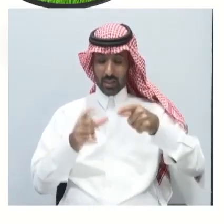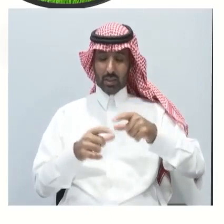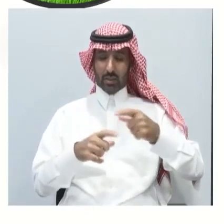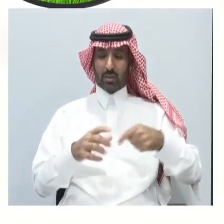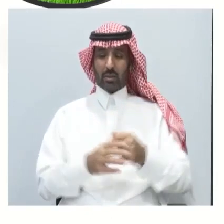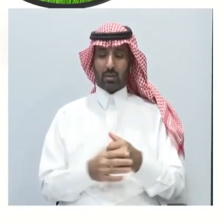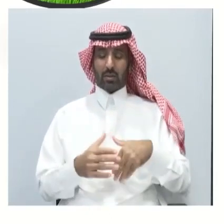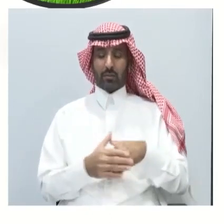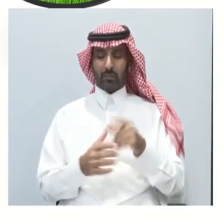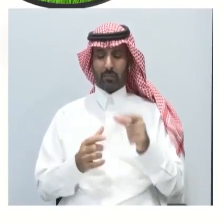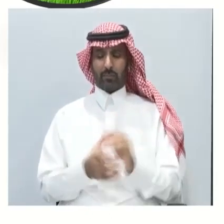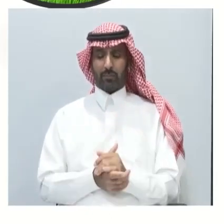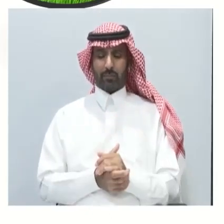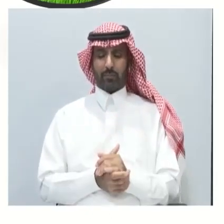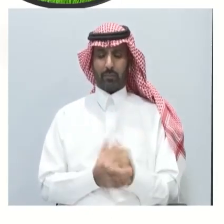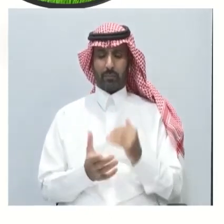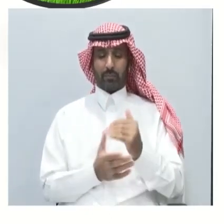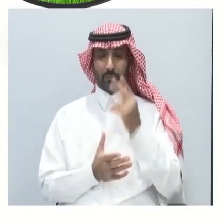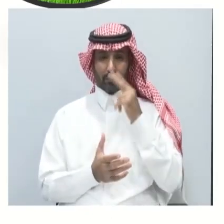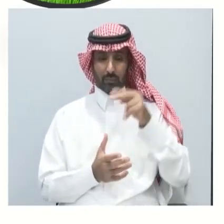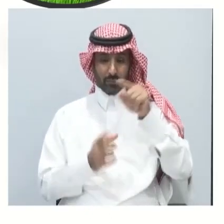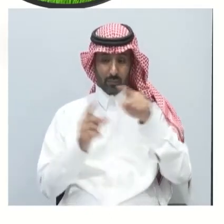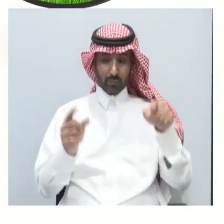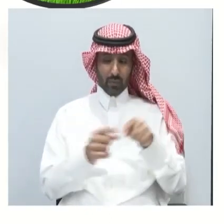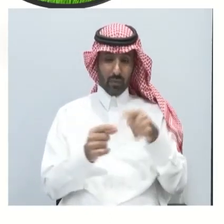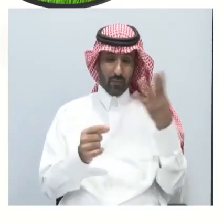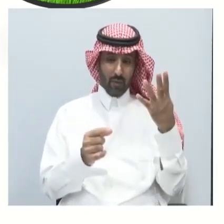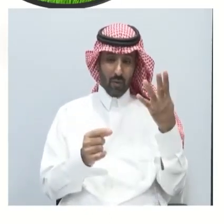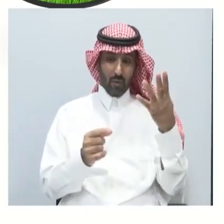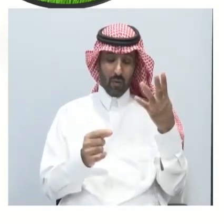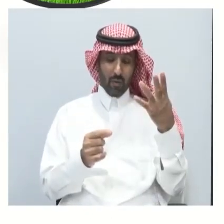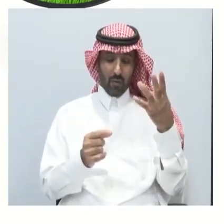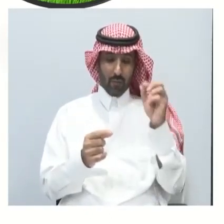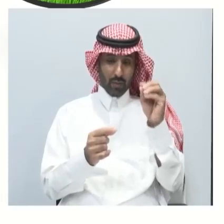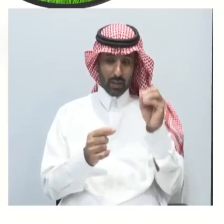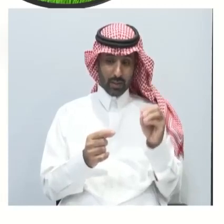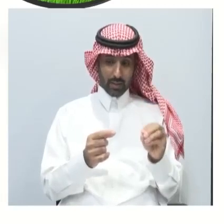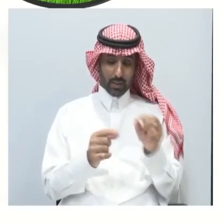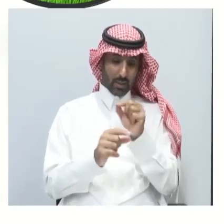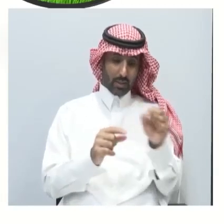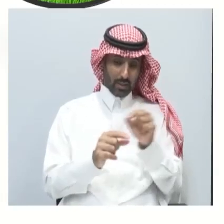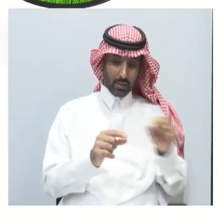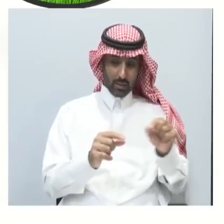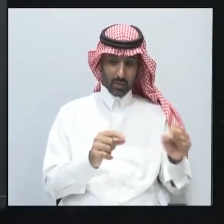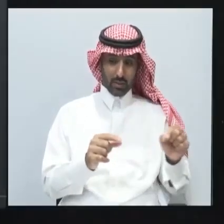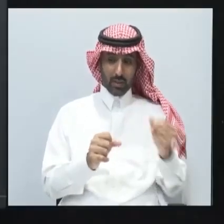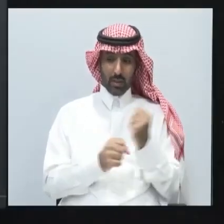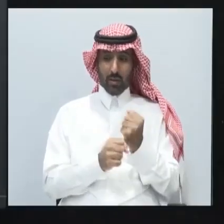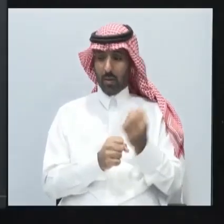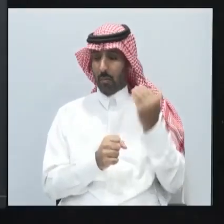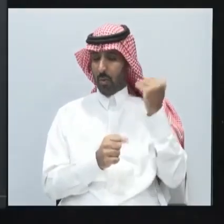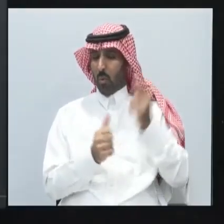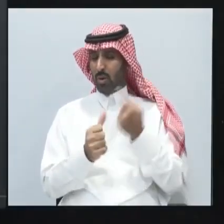Summer Olympics. So here you can see that there are 4 main points that I highlighted and they happened in